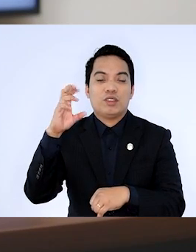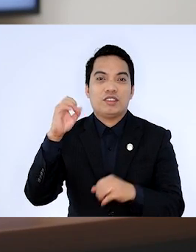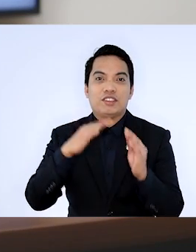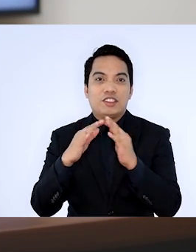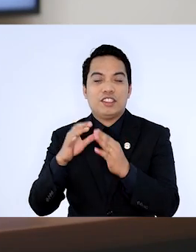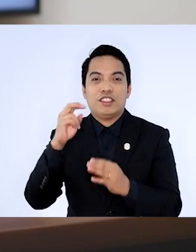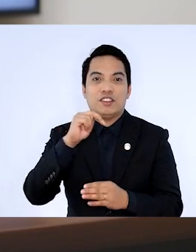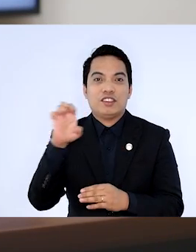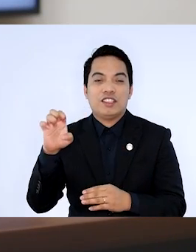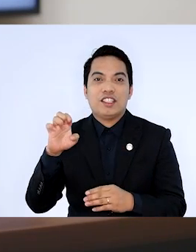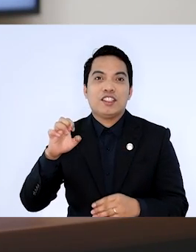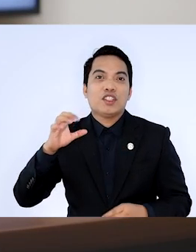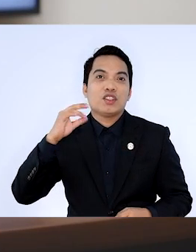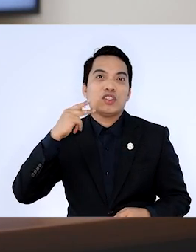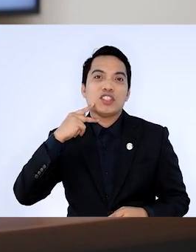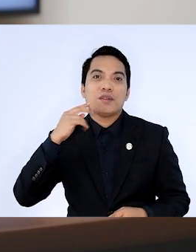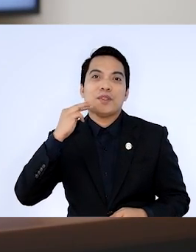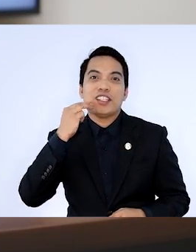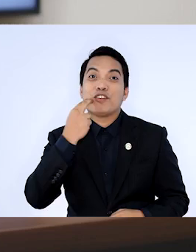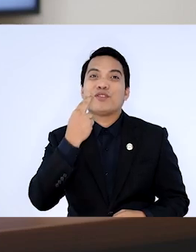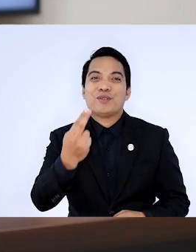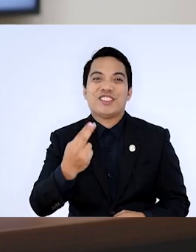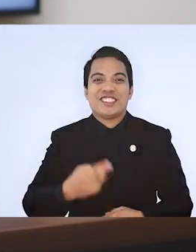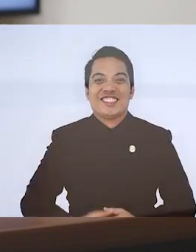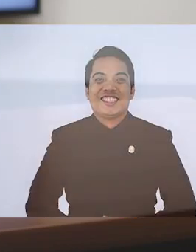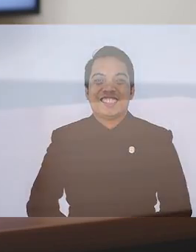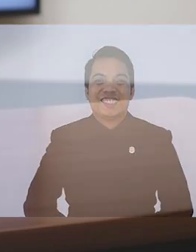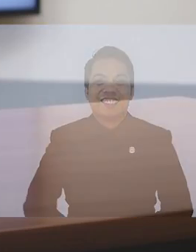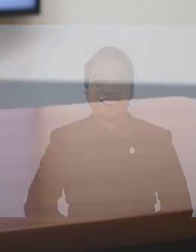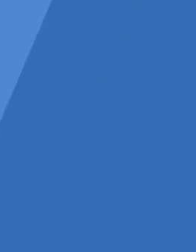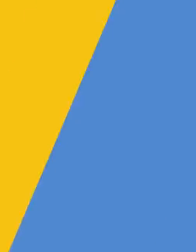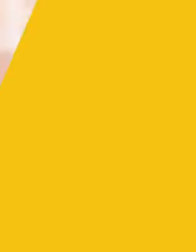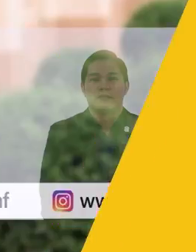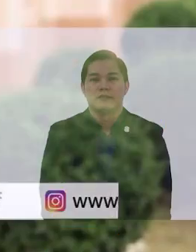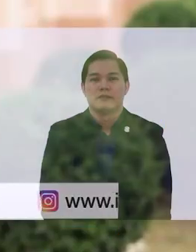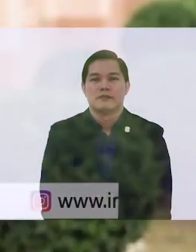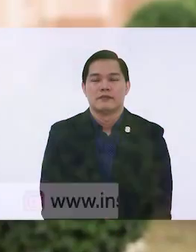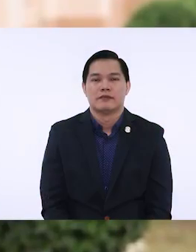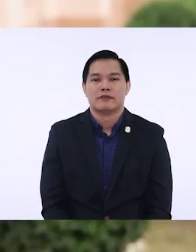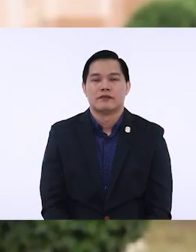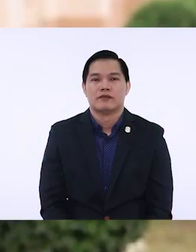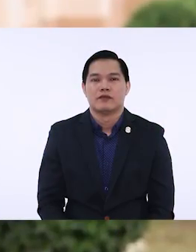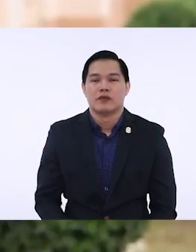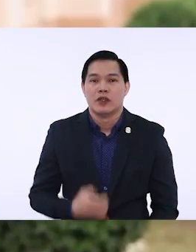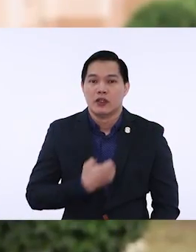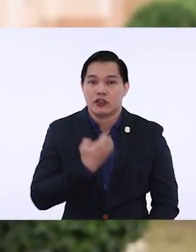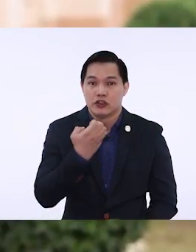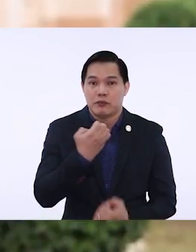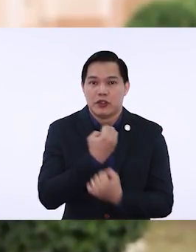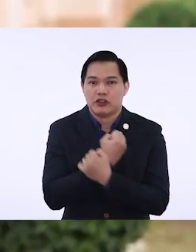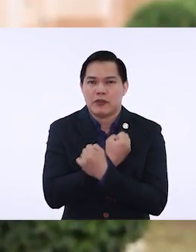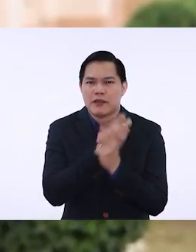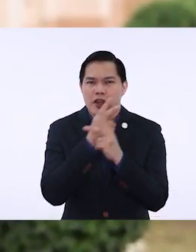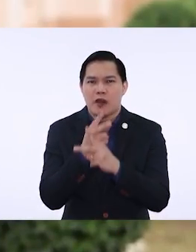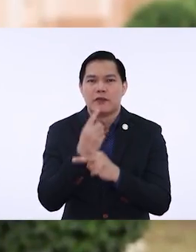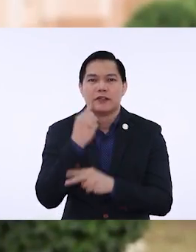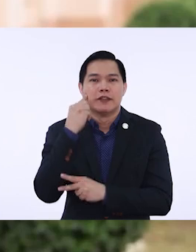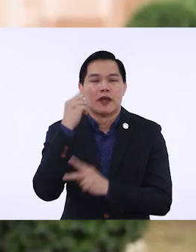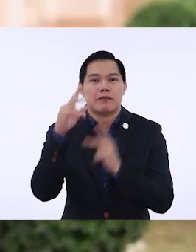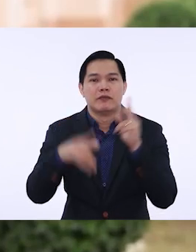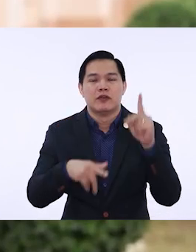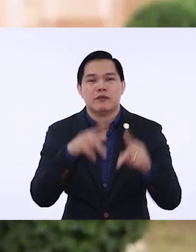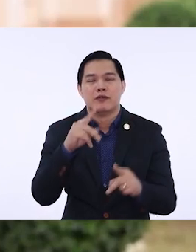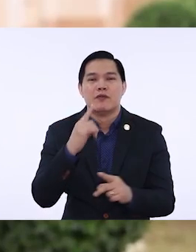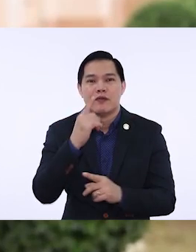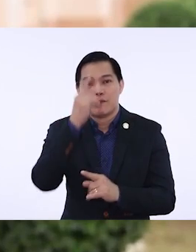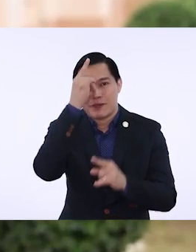Ecija. Here's Sister Krishel Mandai for further details. To express love and care for deaf people,